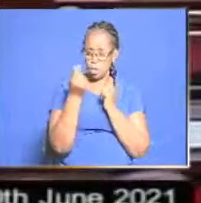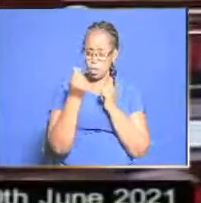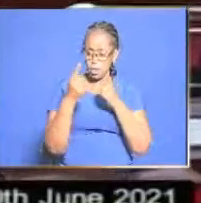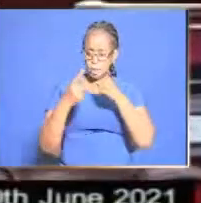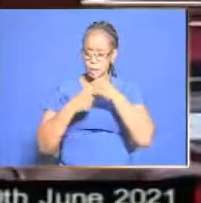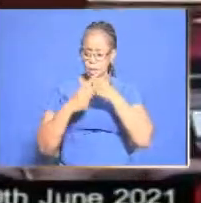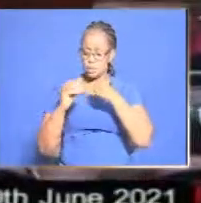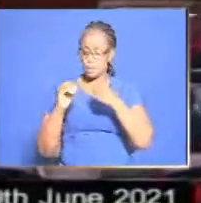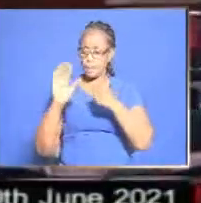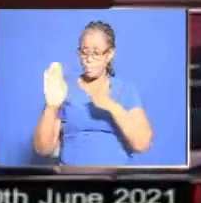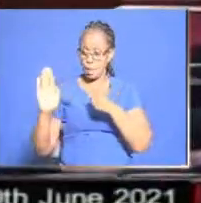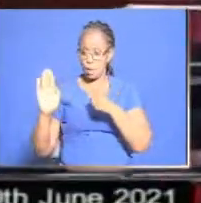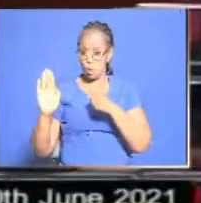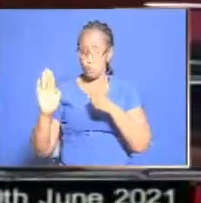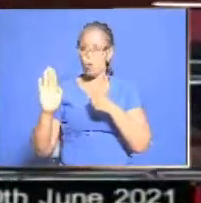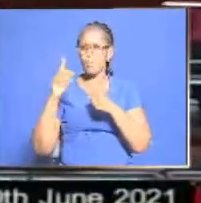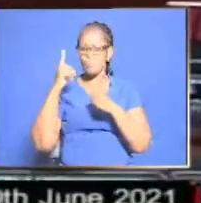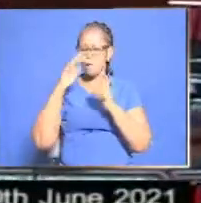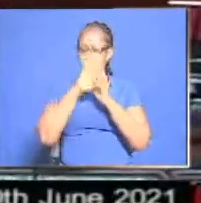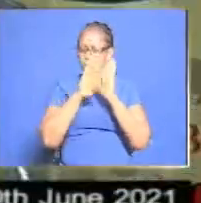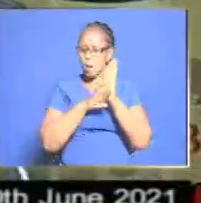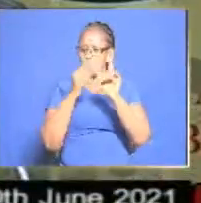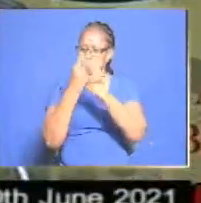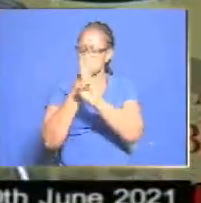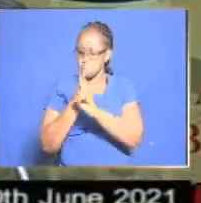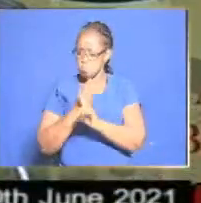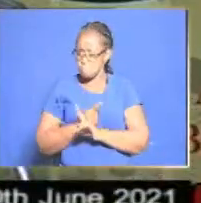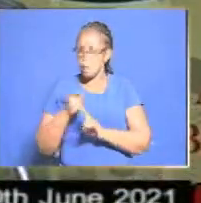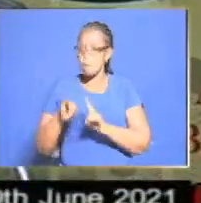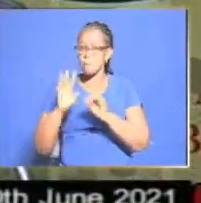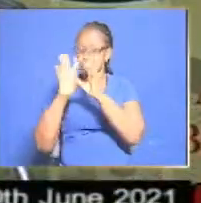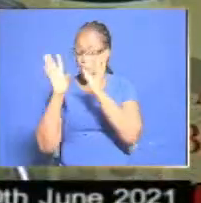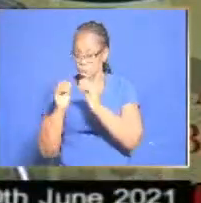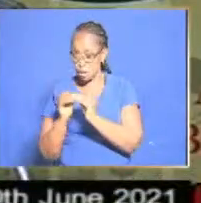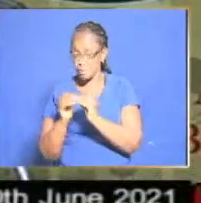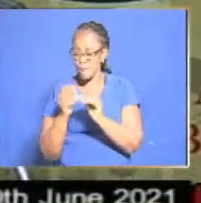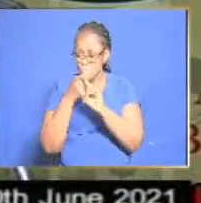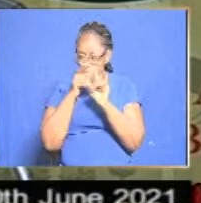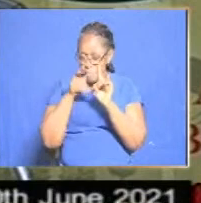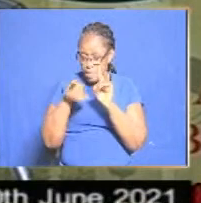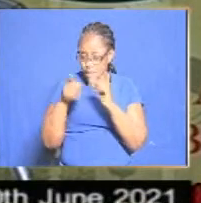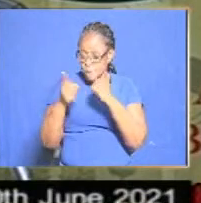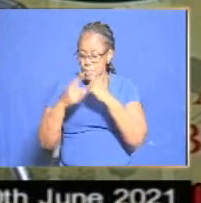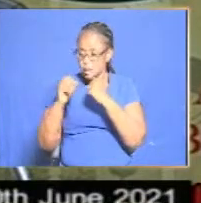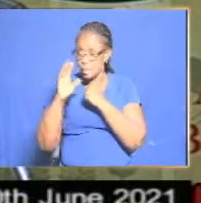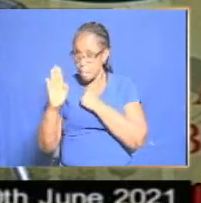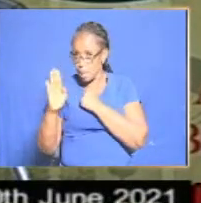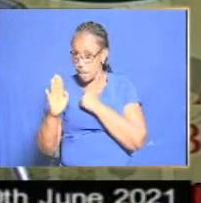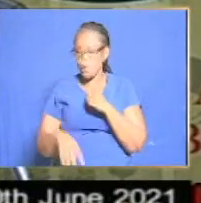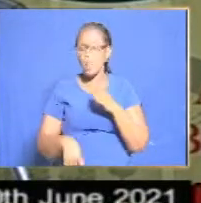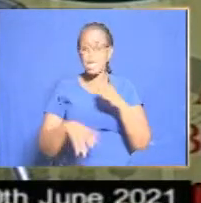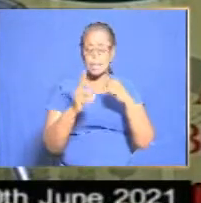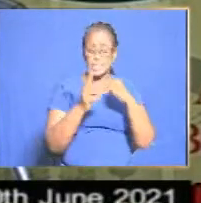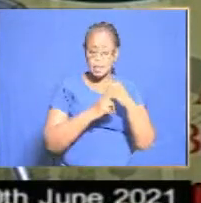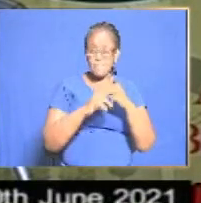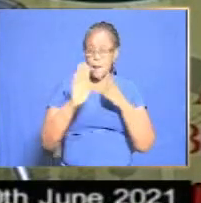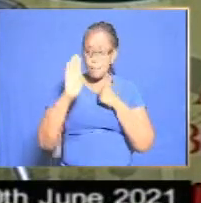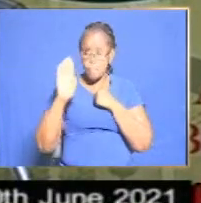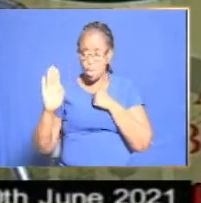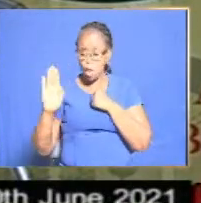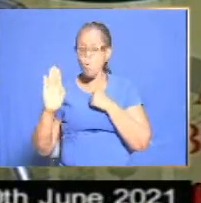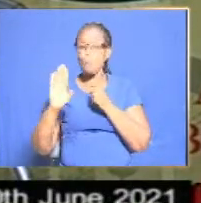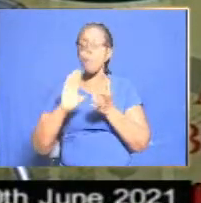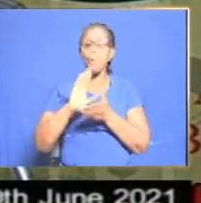₱60 billion to relevant programs in this budget. Out of these, ₱7 billion will go to the